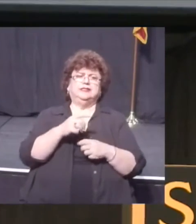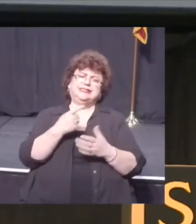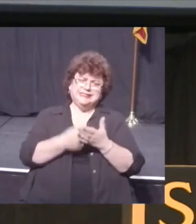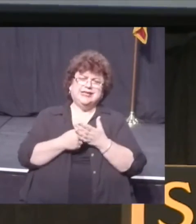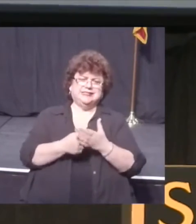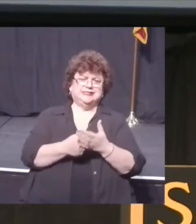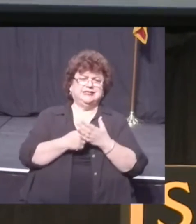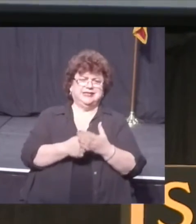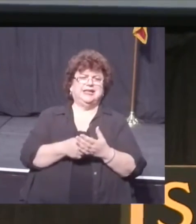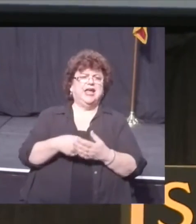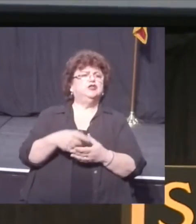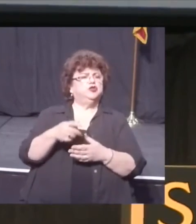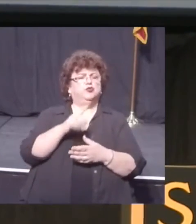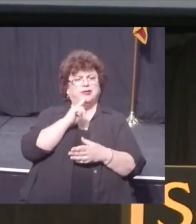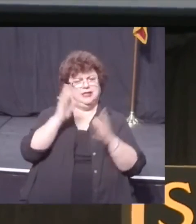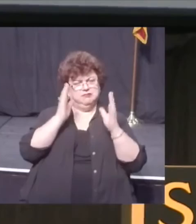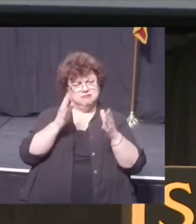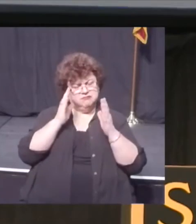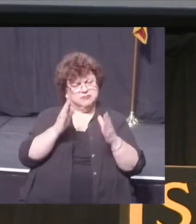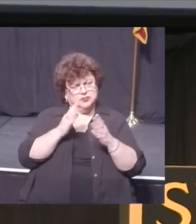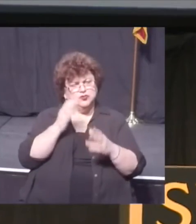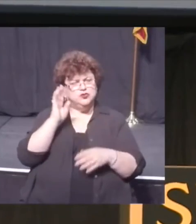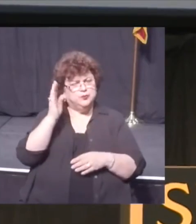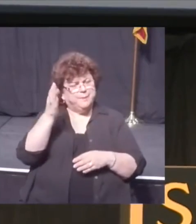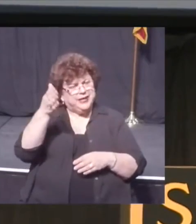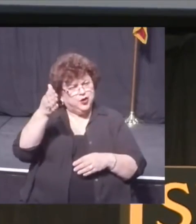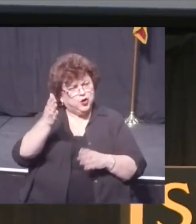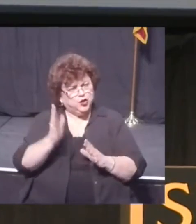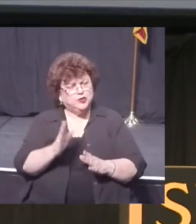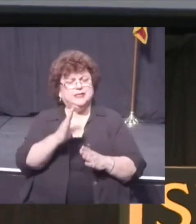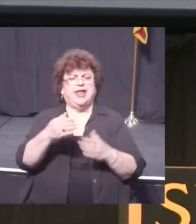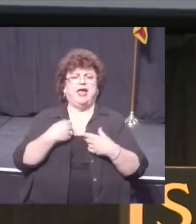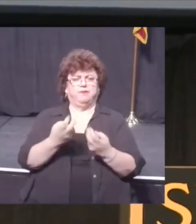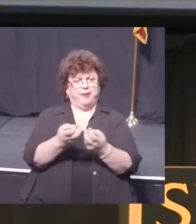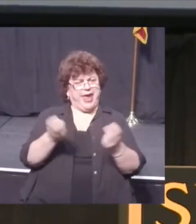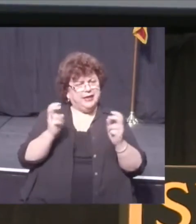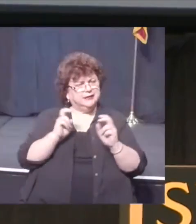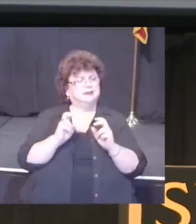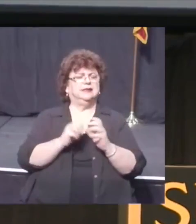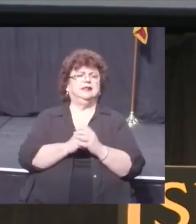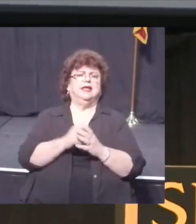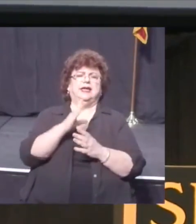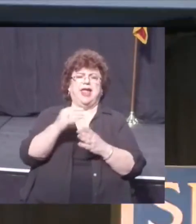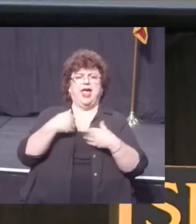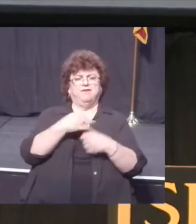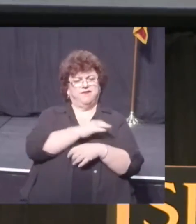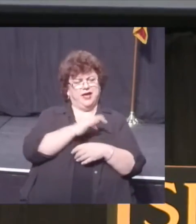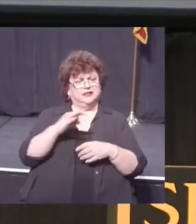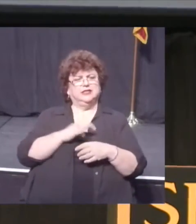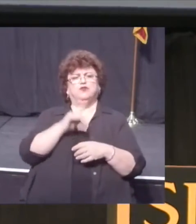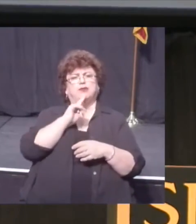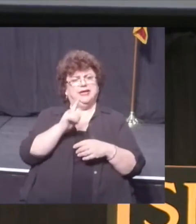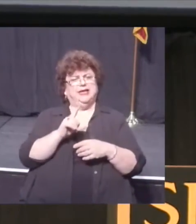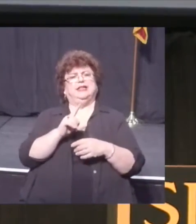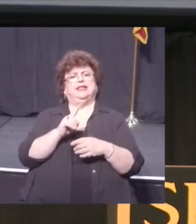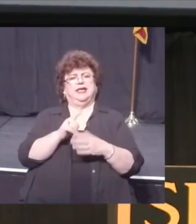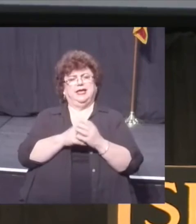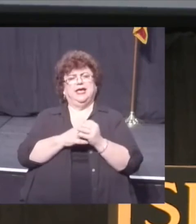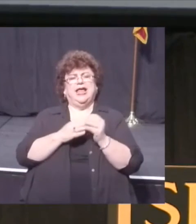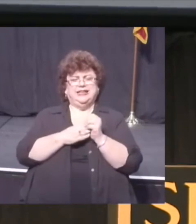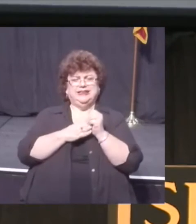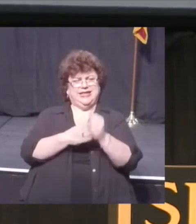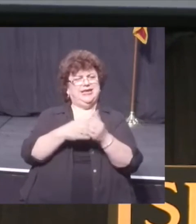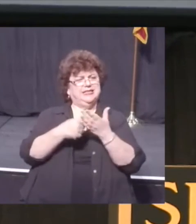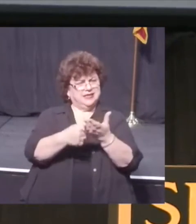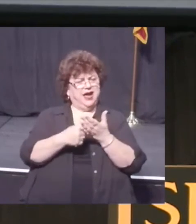listen to tough speakers, to have engagement panels and other things through student affairs, to have our faculty really lead those